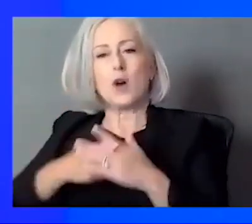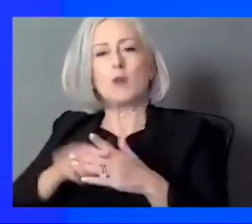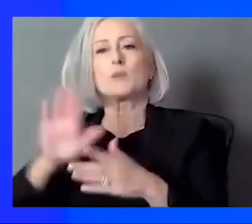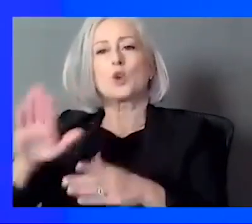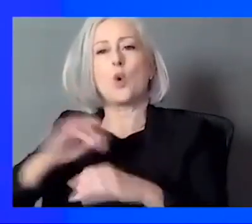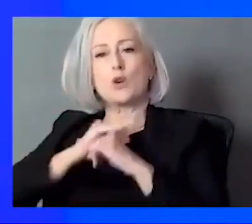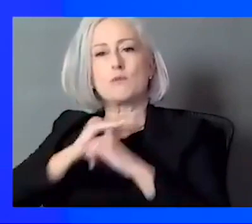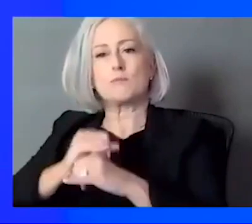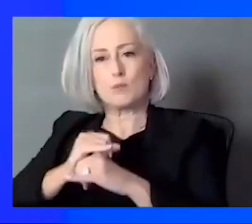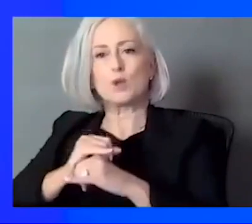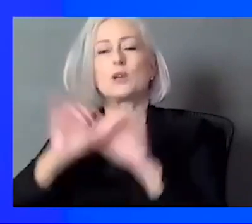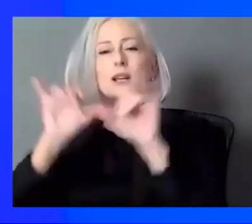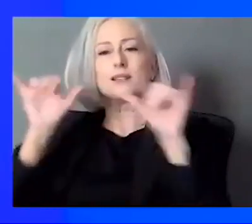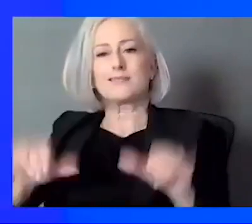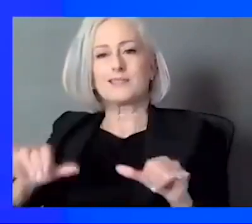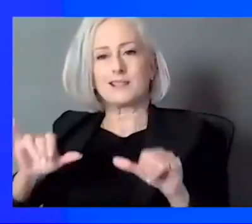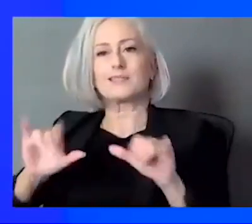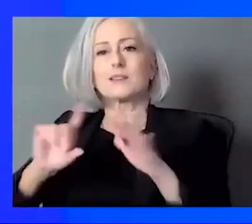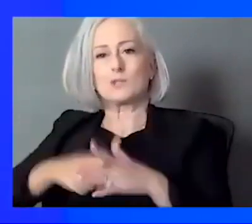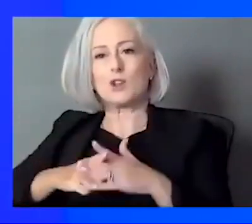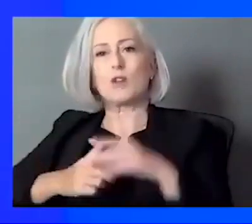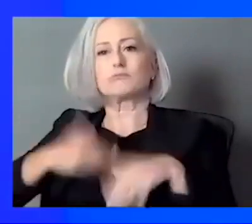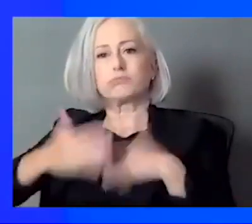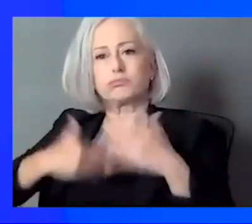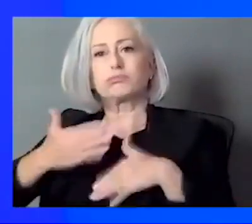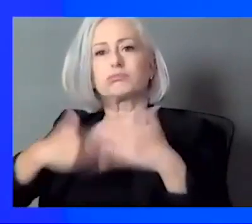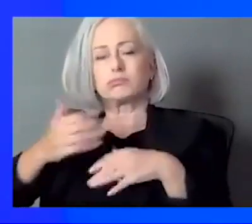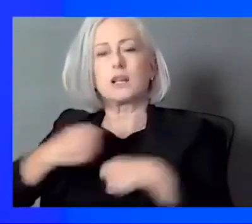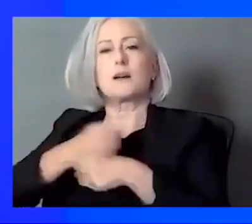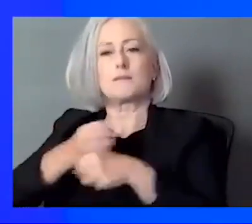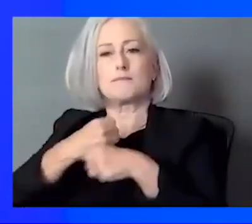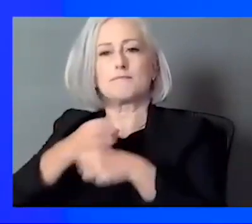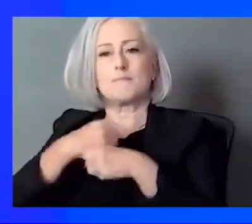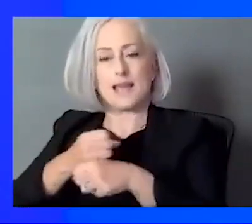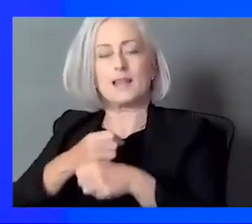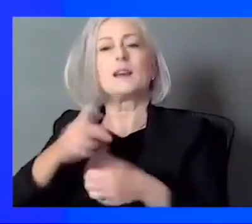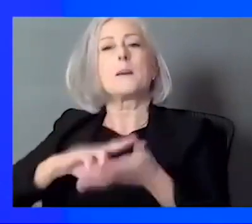adjuvant. So you're basically just making that immune response to that spike